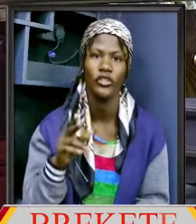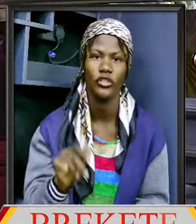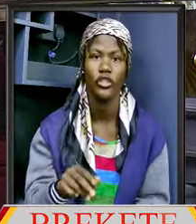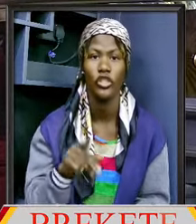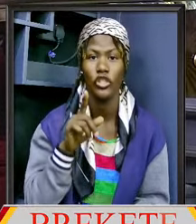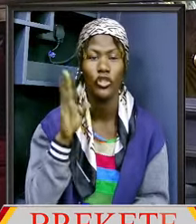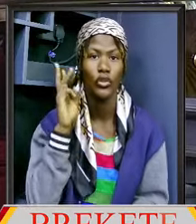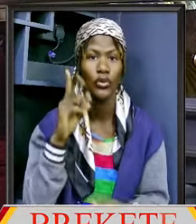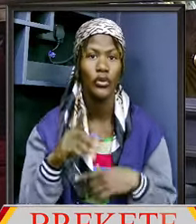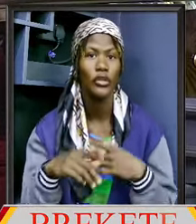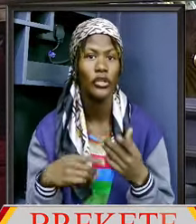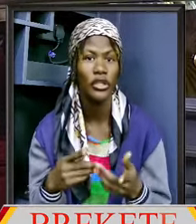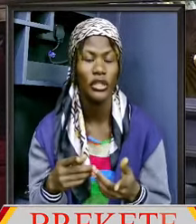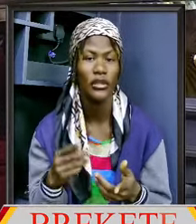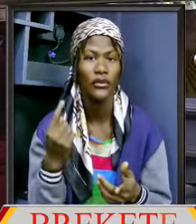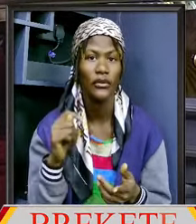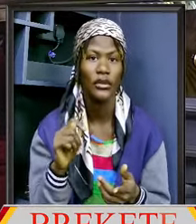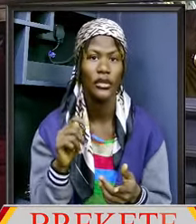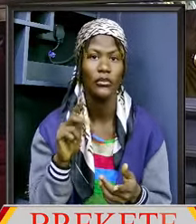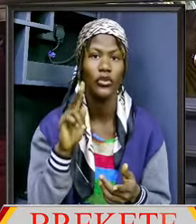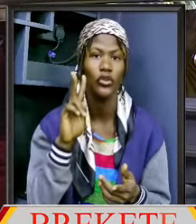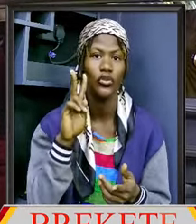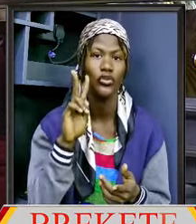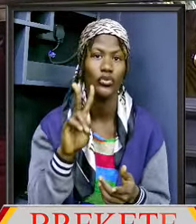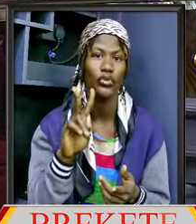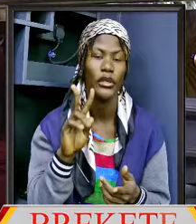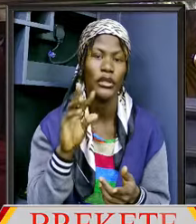20,000 naira. Give them for transport.